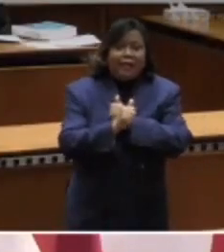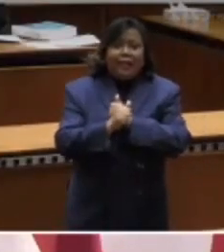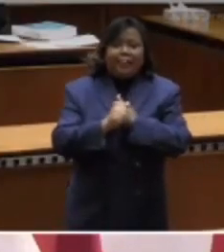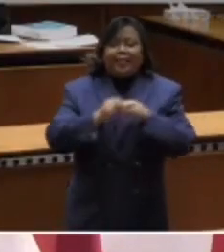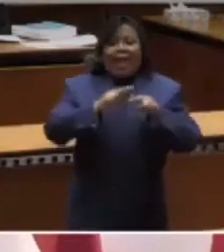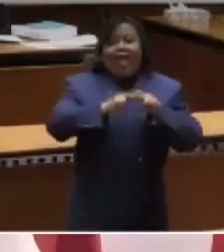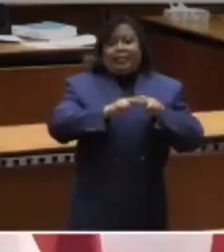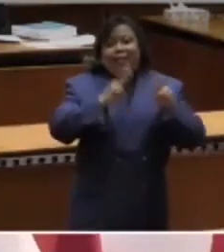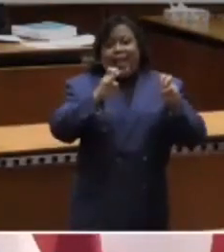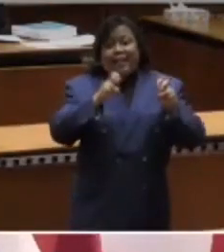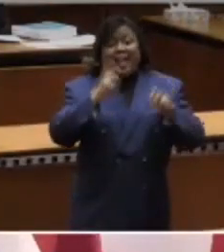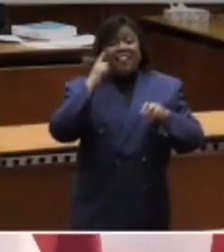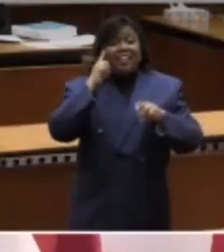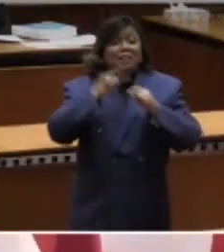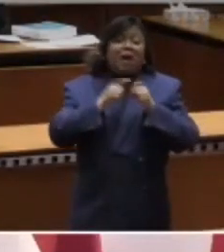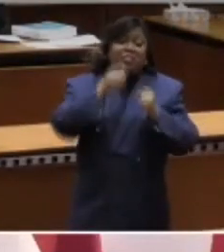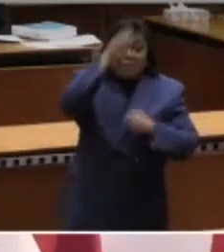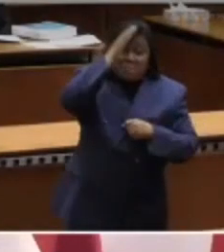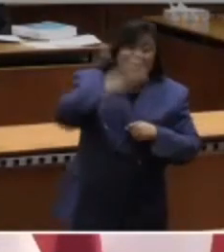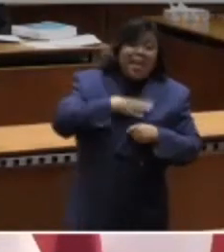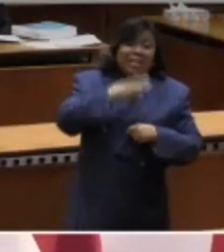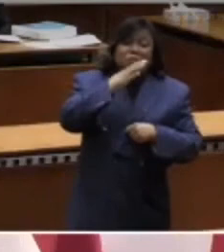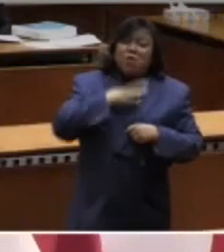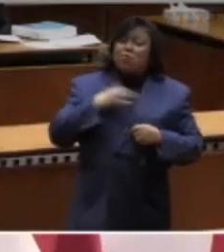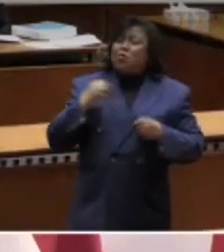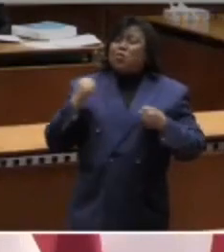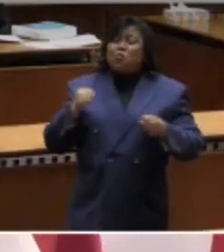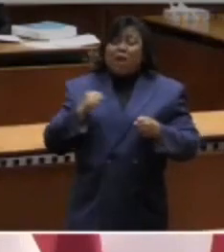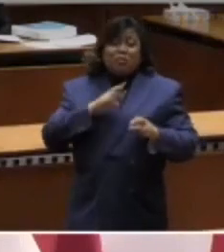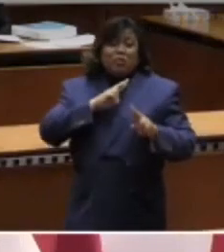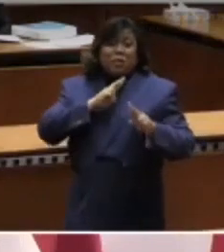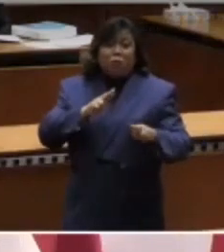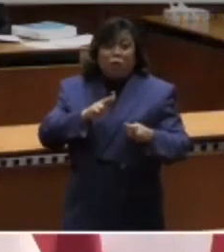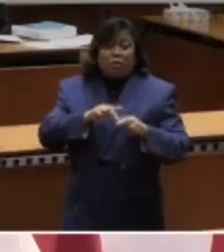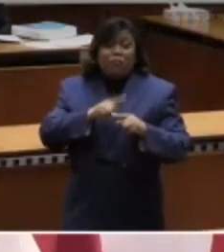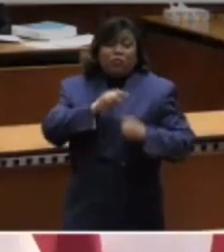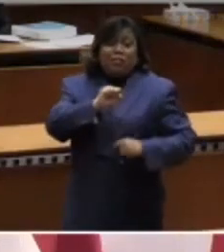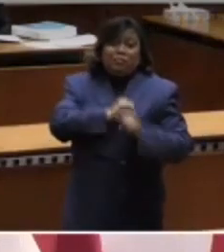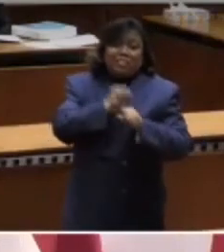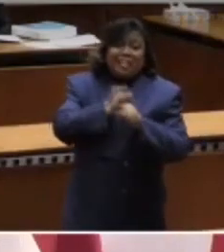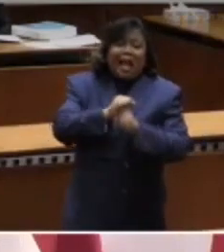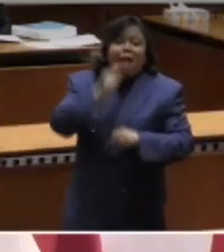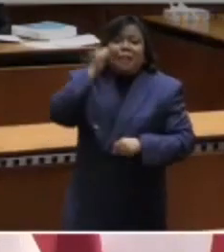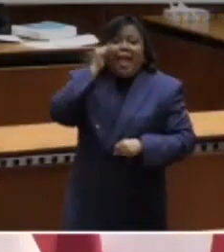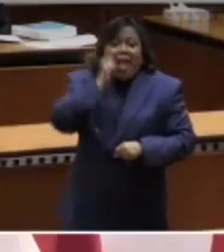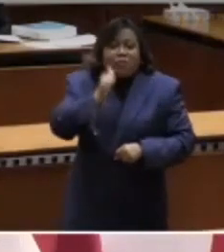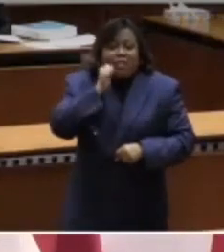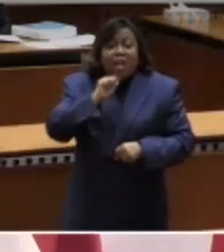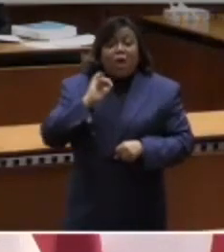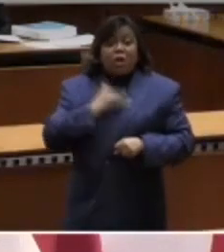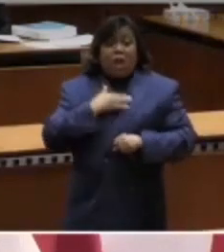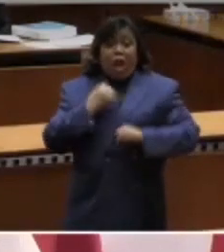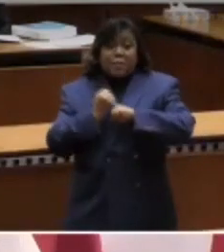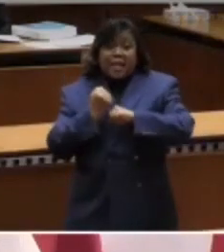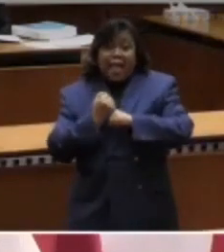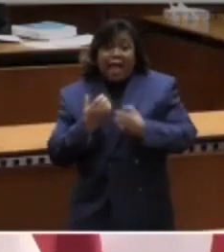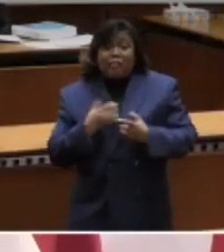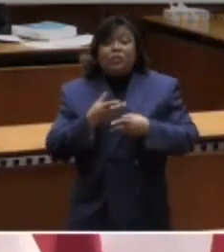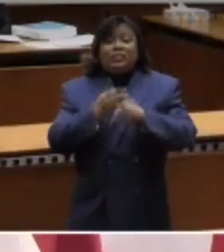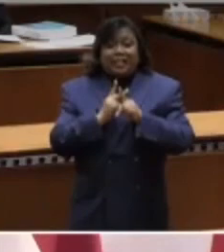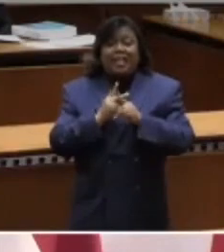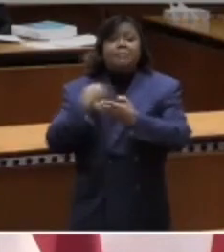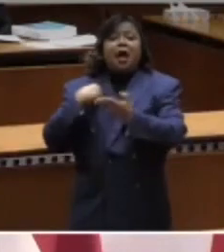hashtag and think about the men and women who courageously report for duty every day on our behalf to